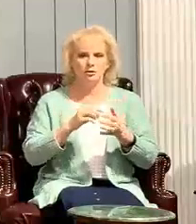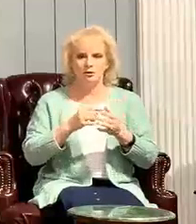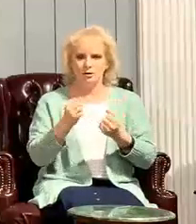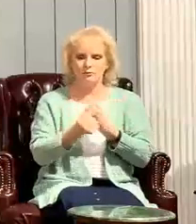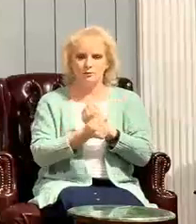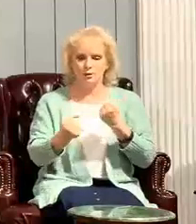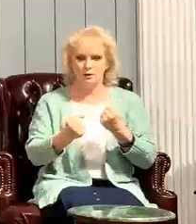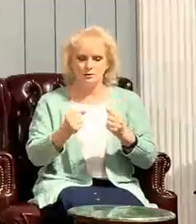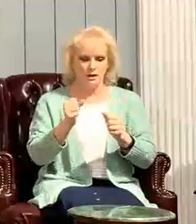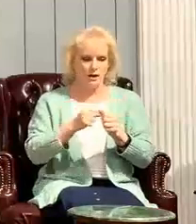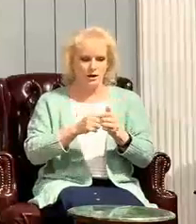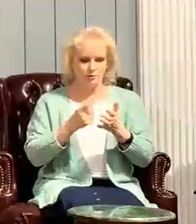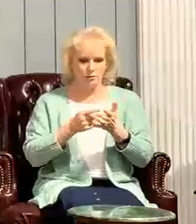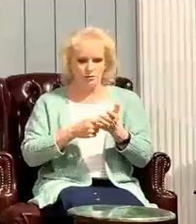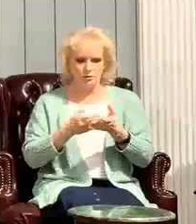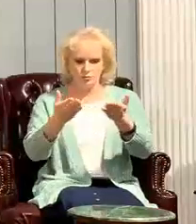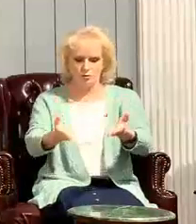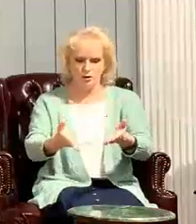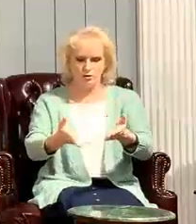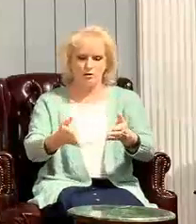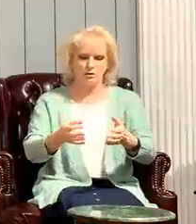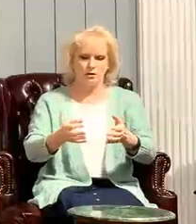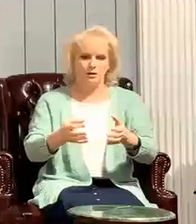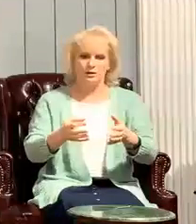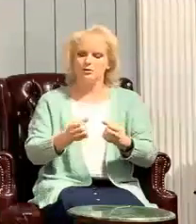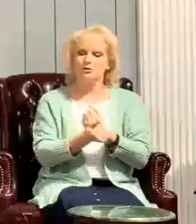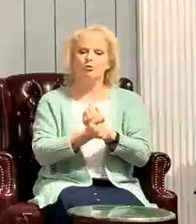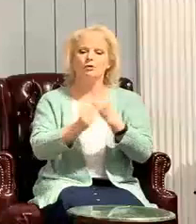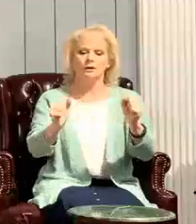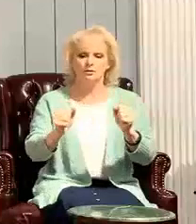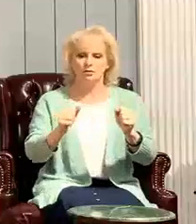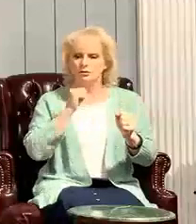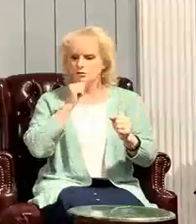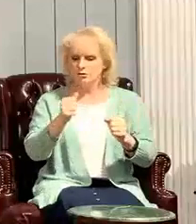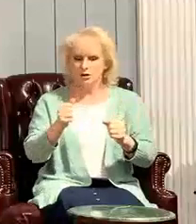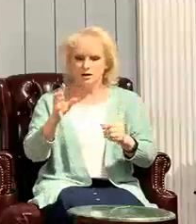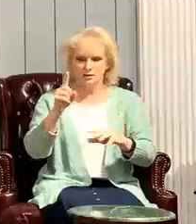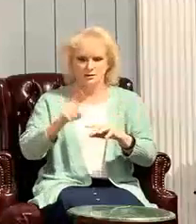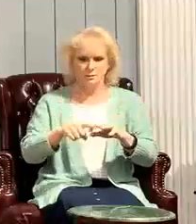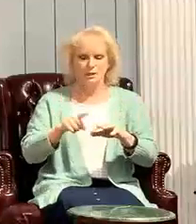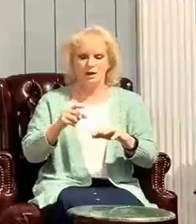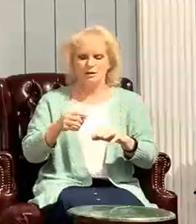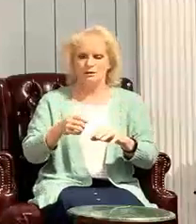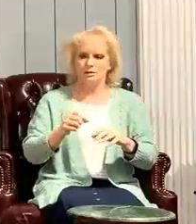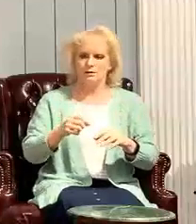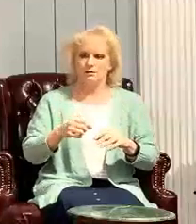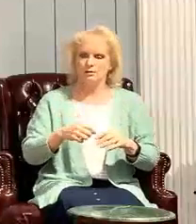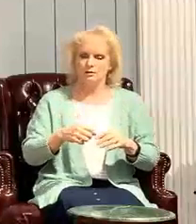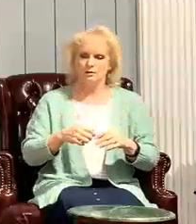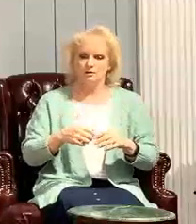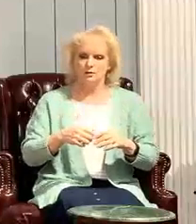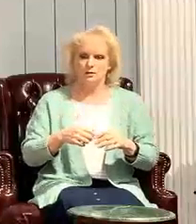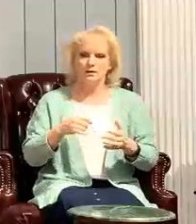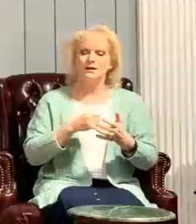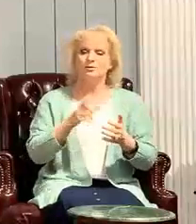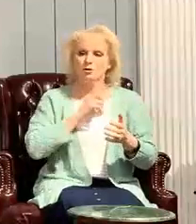that lendeth aught unto his neighbor shall release it. He shall not exact it of his neighbor or of his brother, because it is called the Lord's. It's not his release, it's